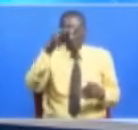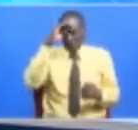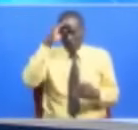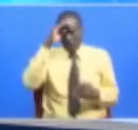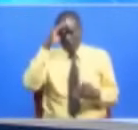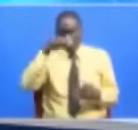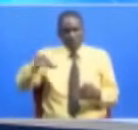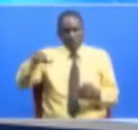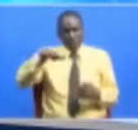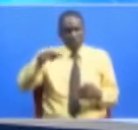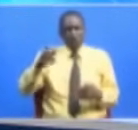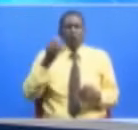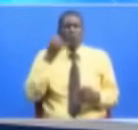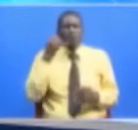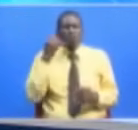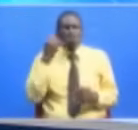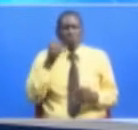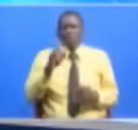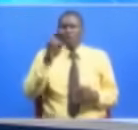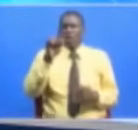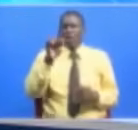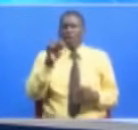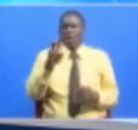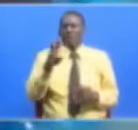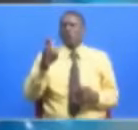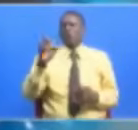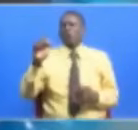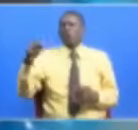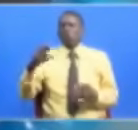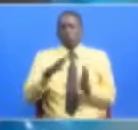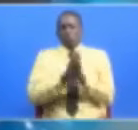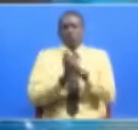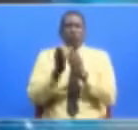joint. NTV's Ruth Samway reports.